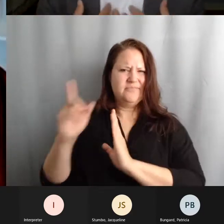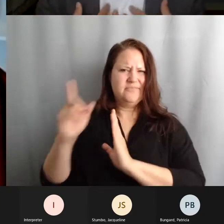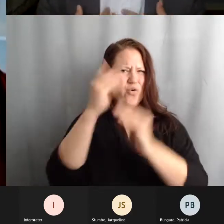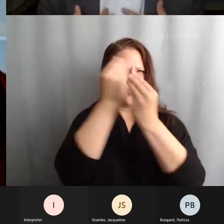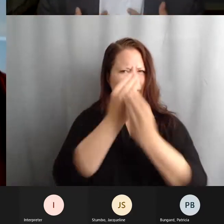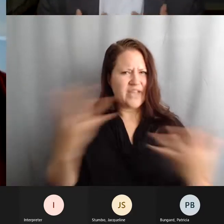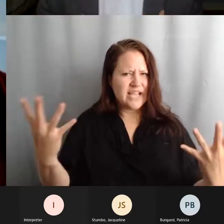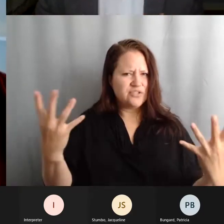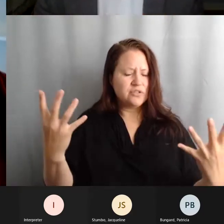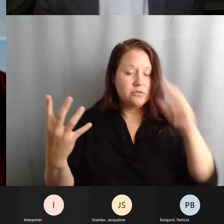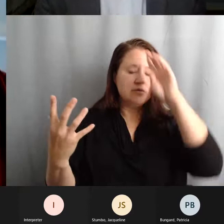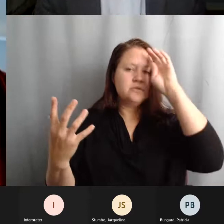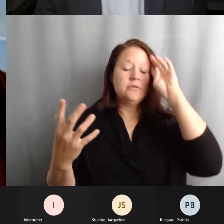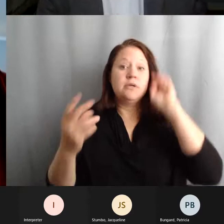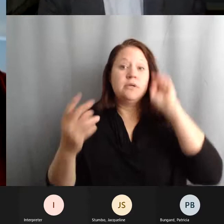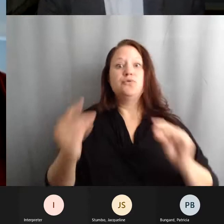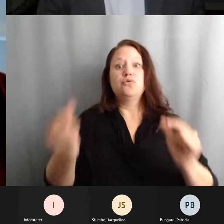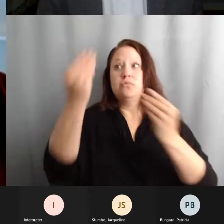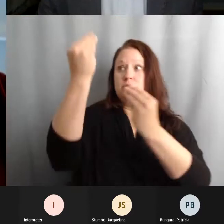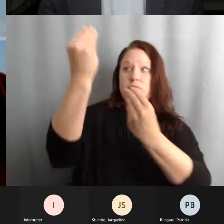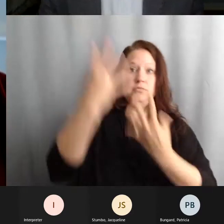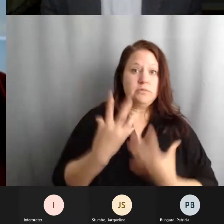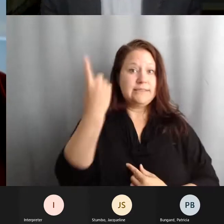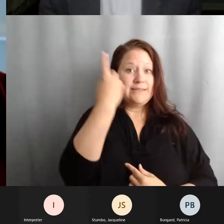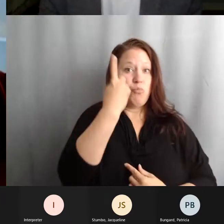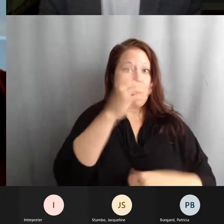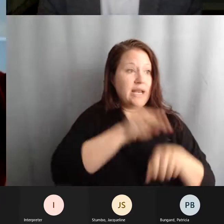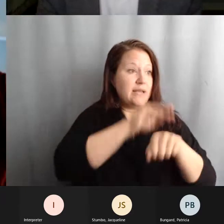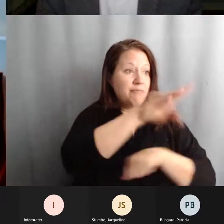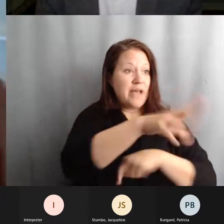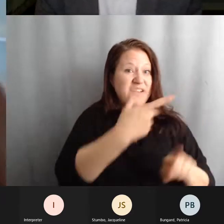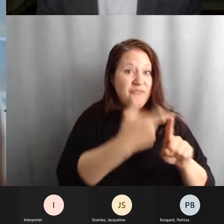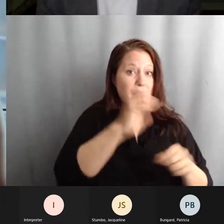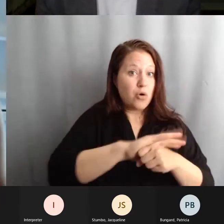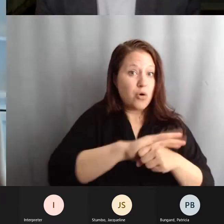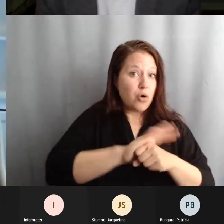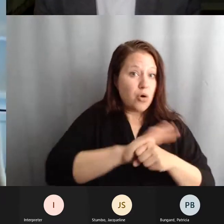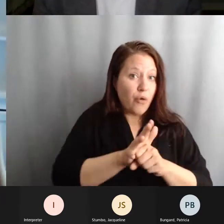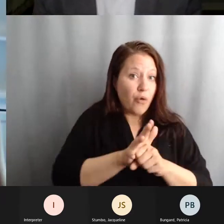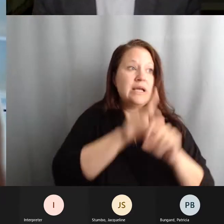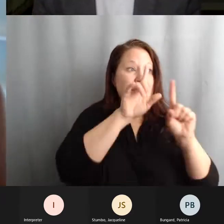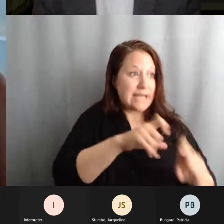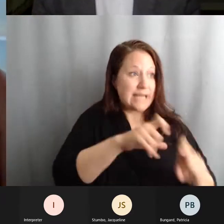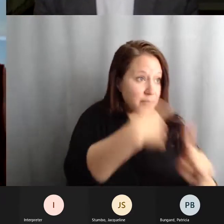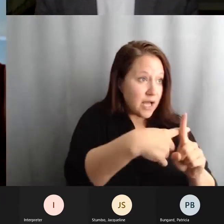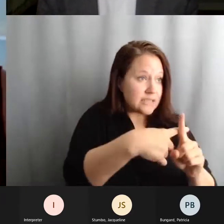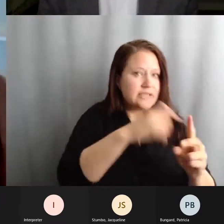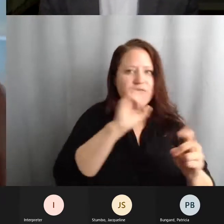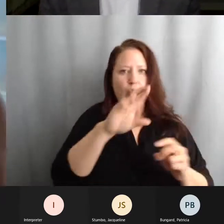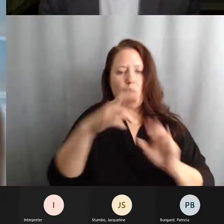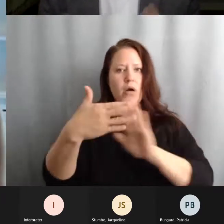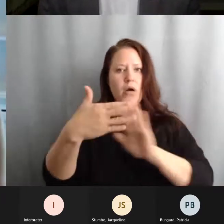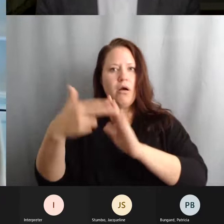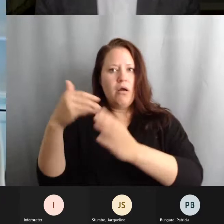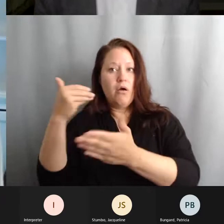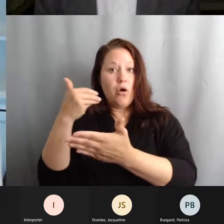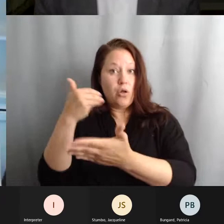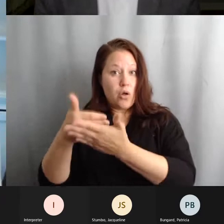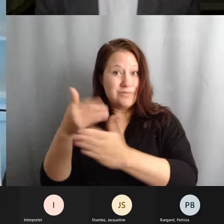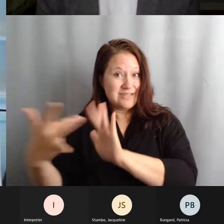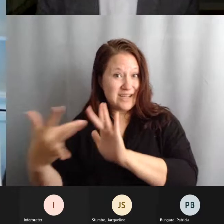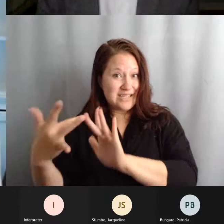as we become aware that somebody is impacted by COVID, either having tested positive or identified as a close contact, our